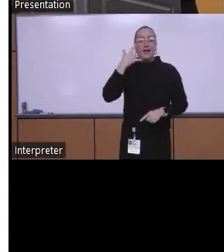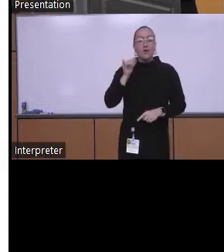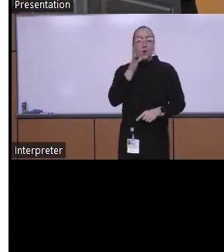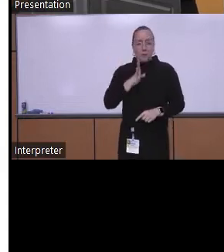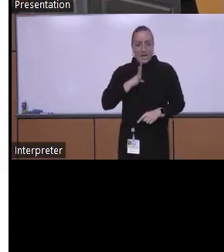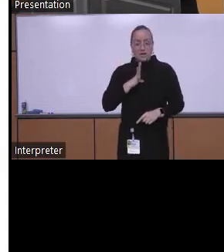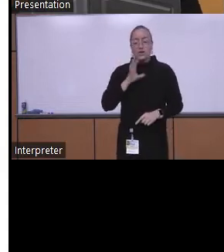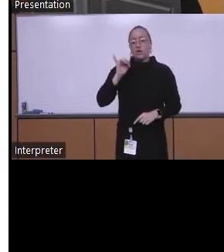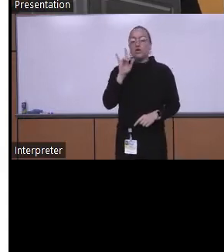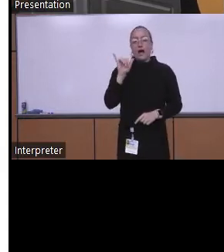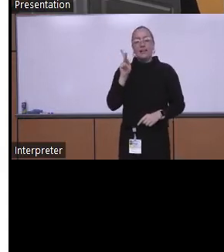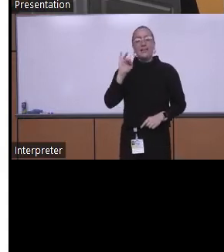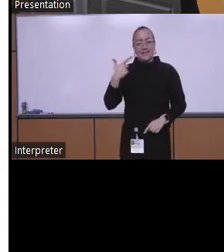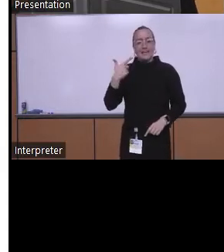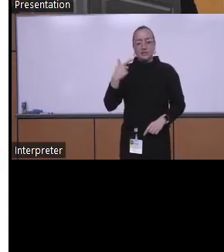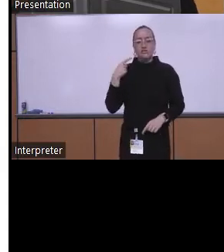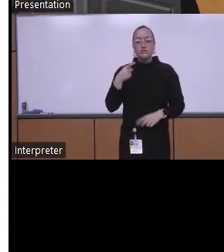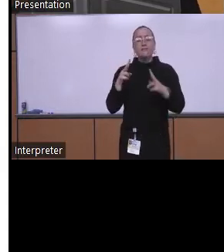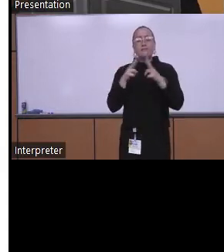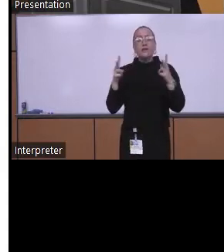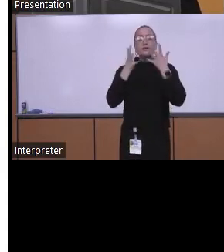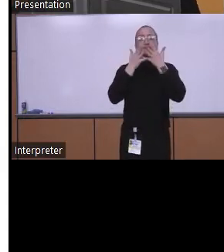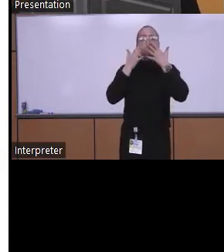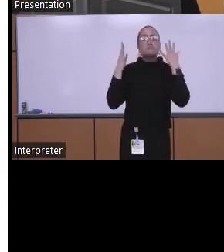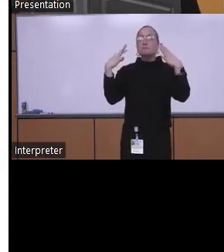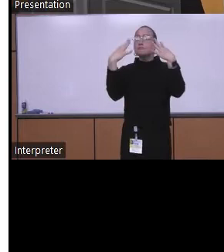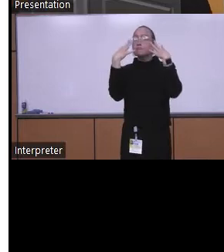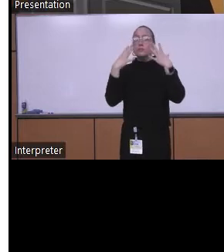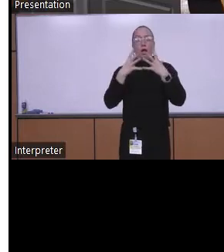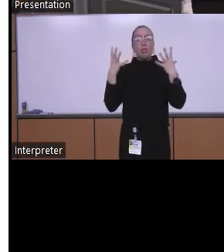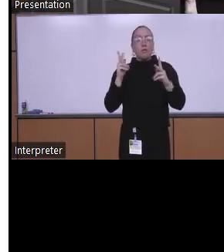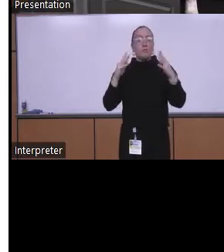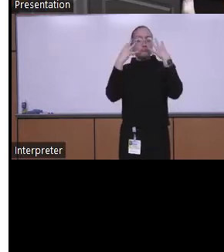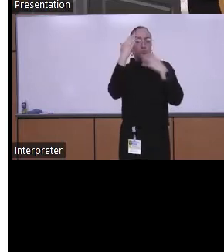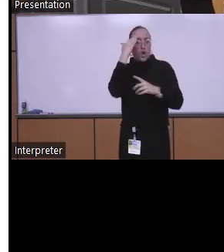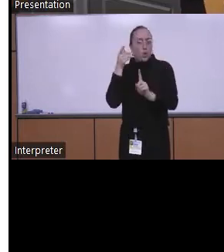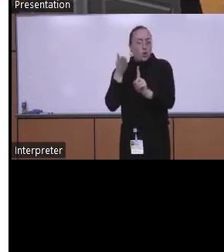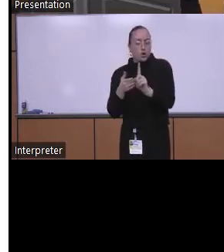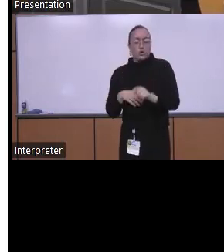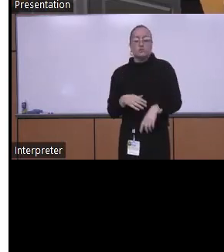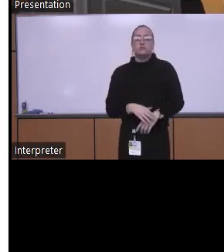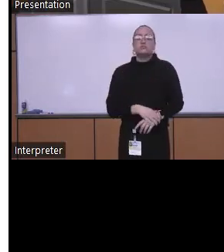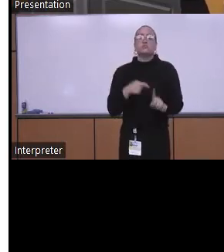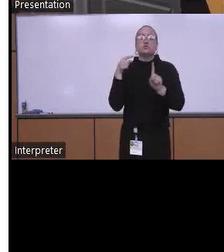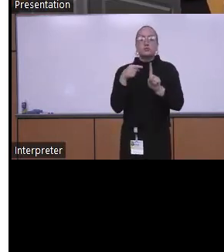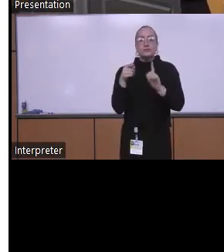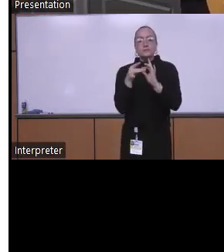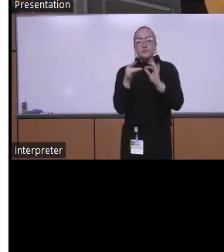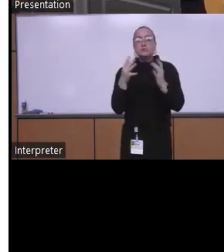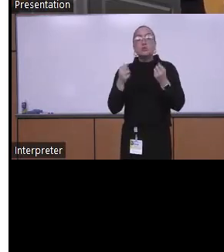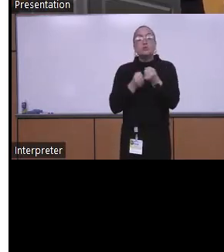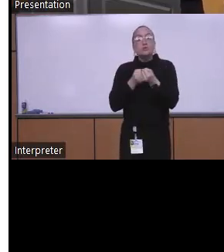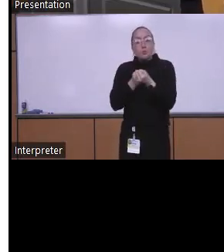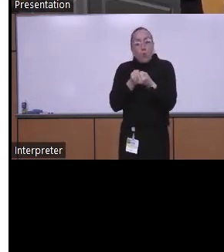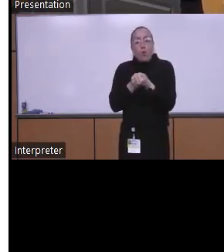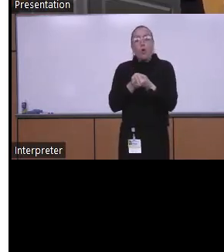Jolly Kay. She was a colorful character who was always in the spotlight. And she said in her histories that she sought a support for her